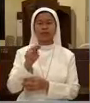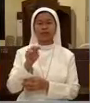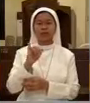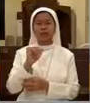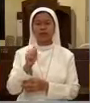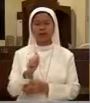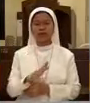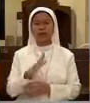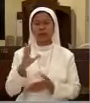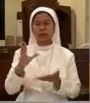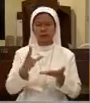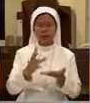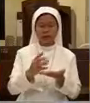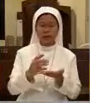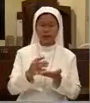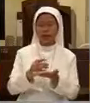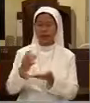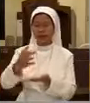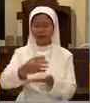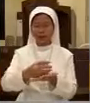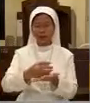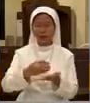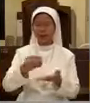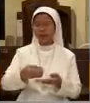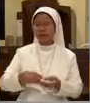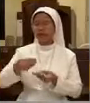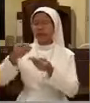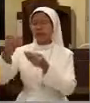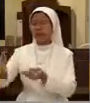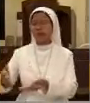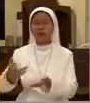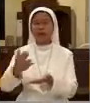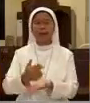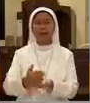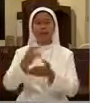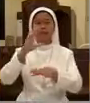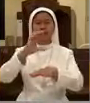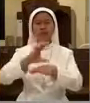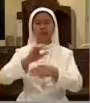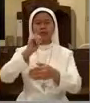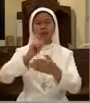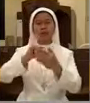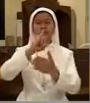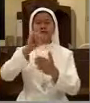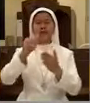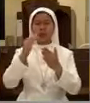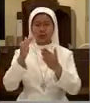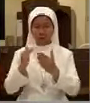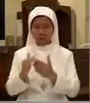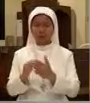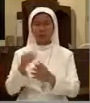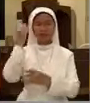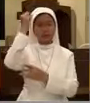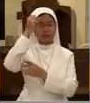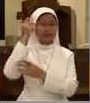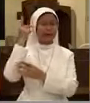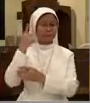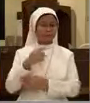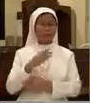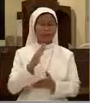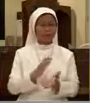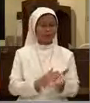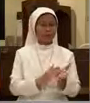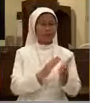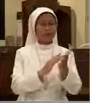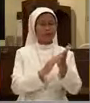collection to help the church in Jerusalem. Now, St. Paul praised